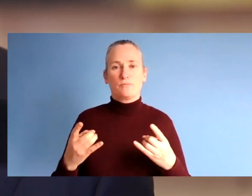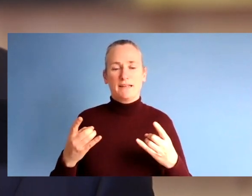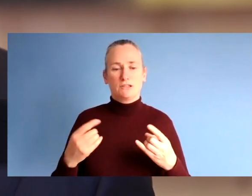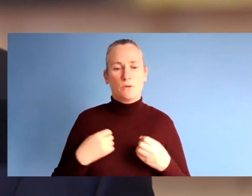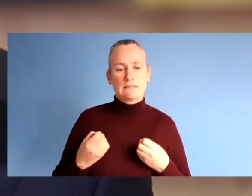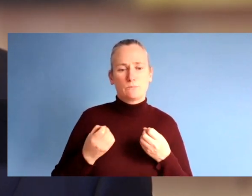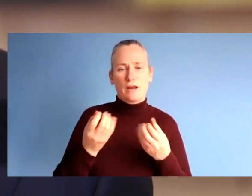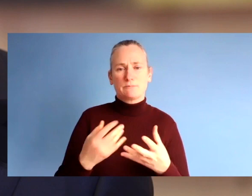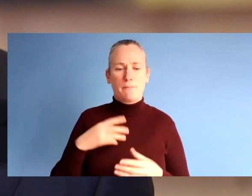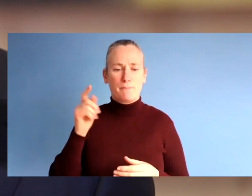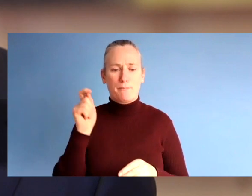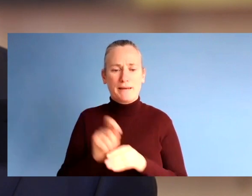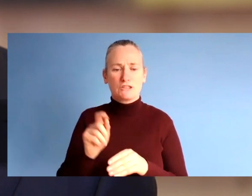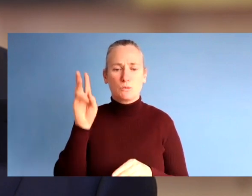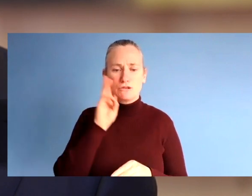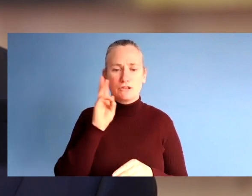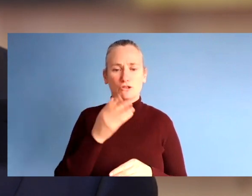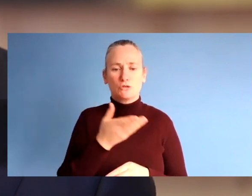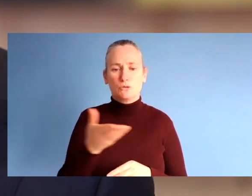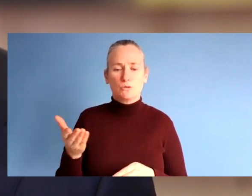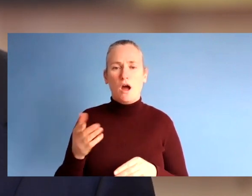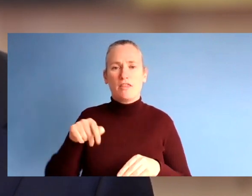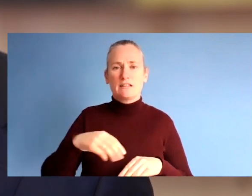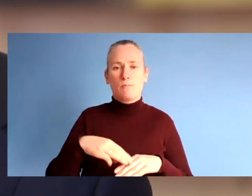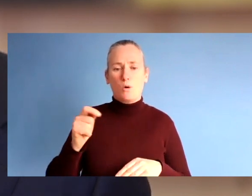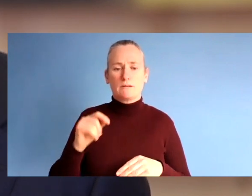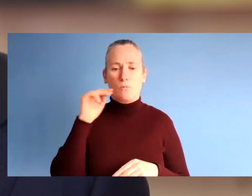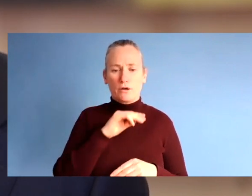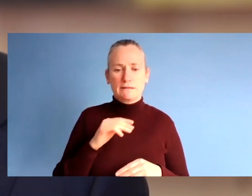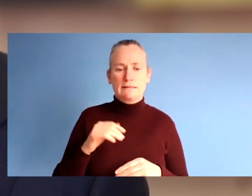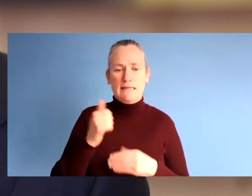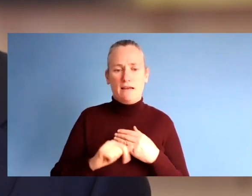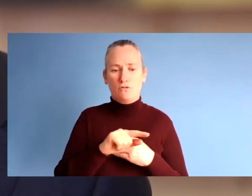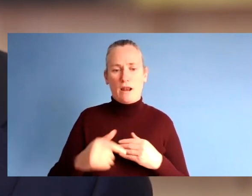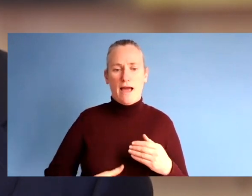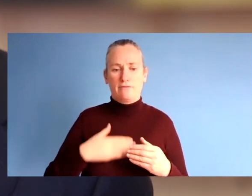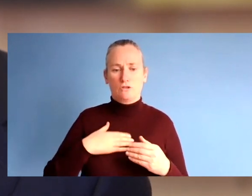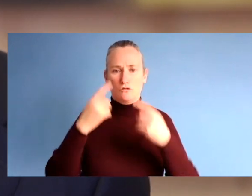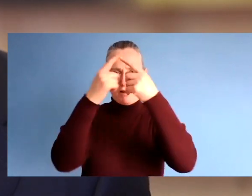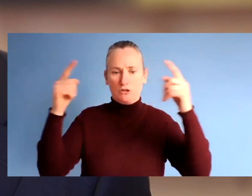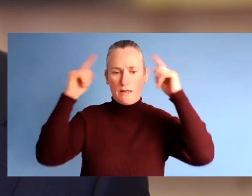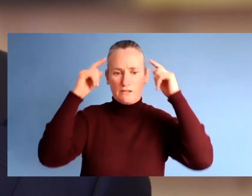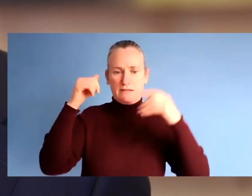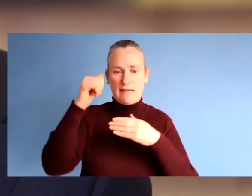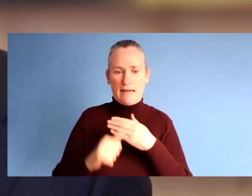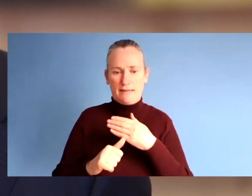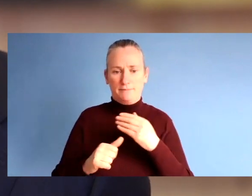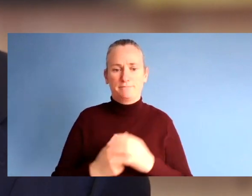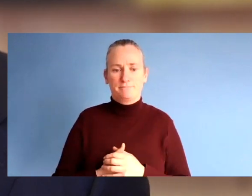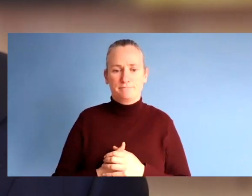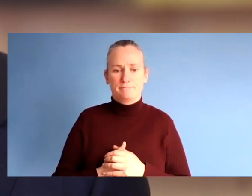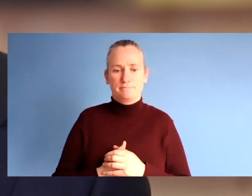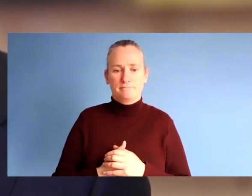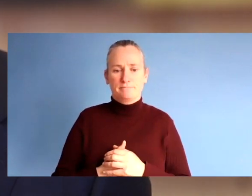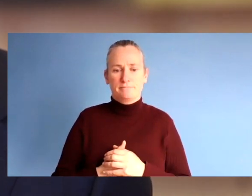ma dheimhéine gháilibh, a cheann na leithinte is táchtaí agus a suntasaí sa saoil. Lá mór bronta mhór